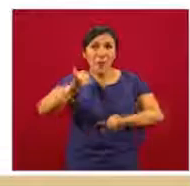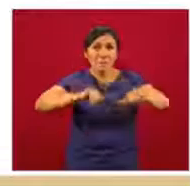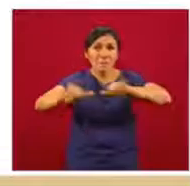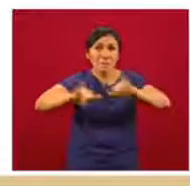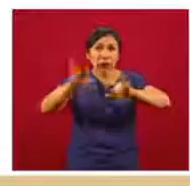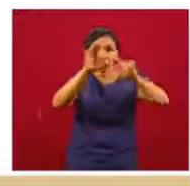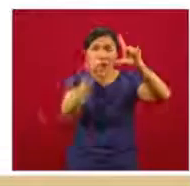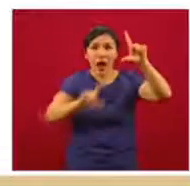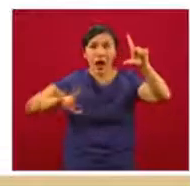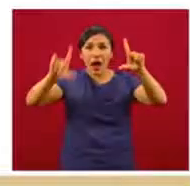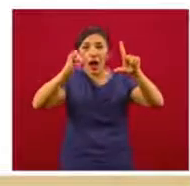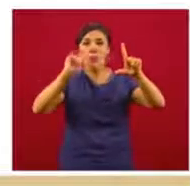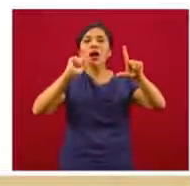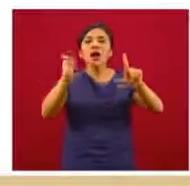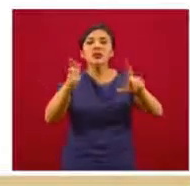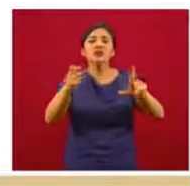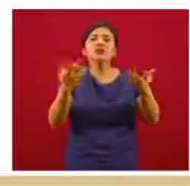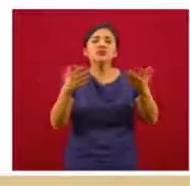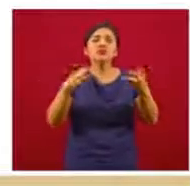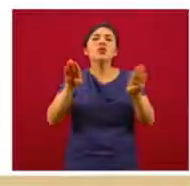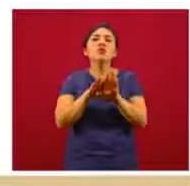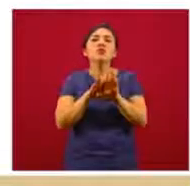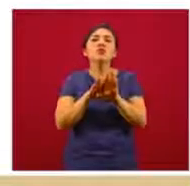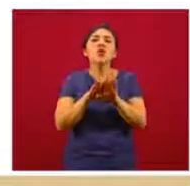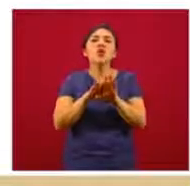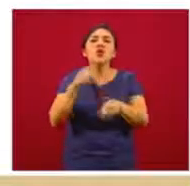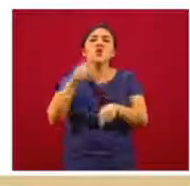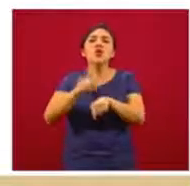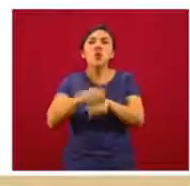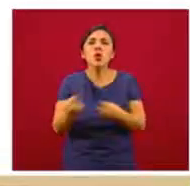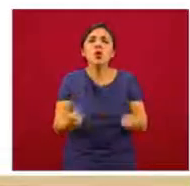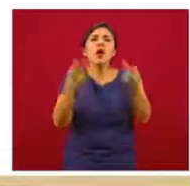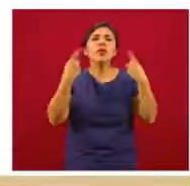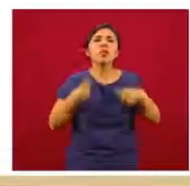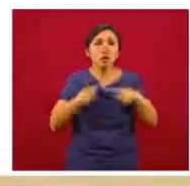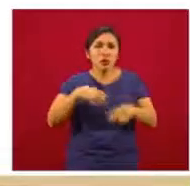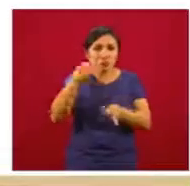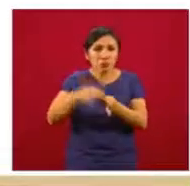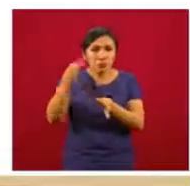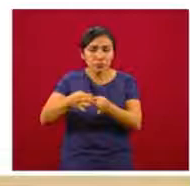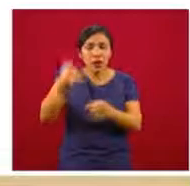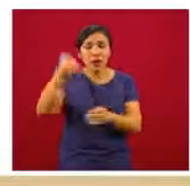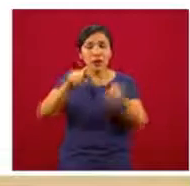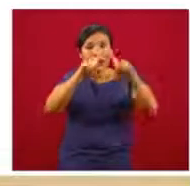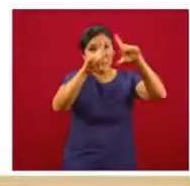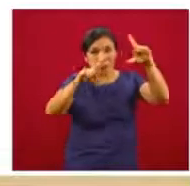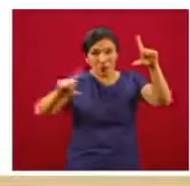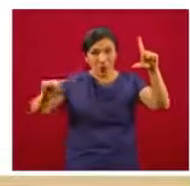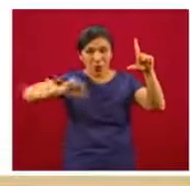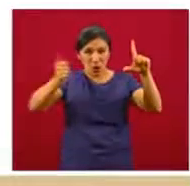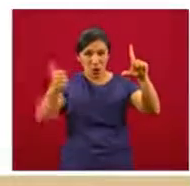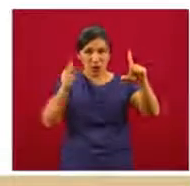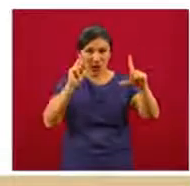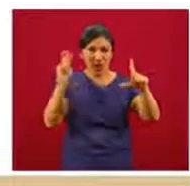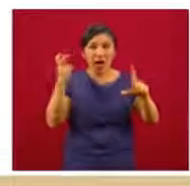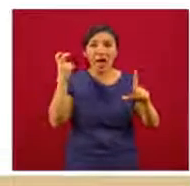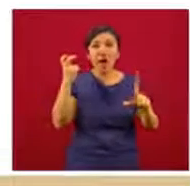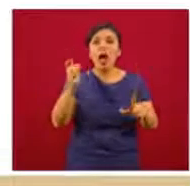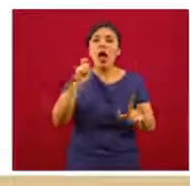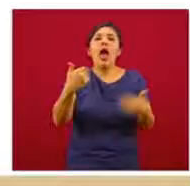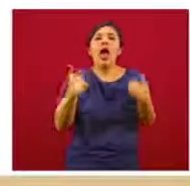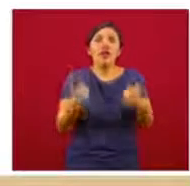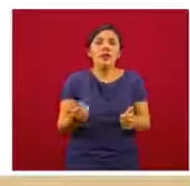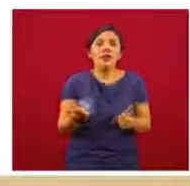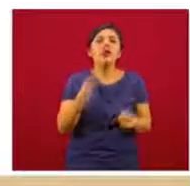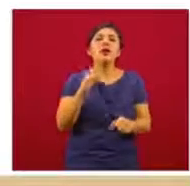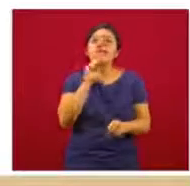16,486 confirmed cases, are on the map according to intervals of presentation of cases. And in the next